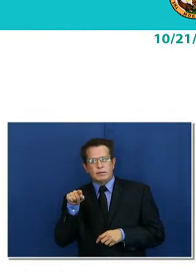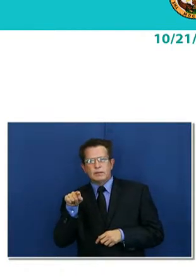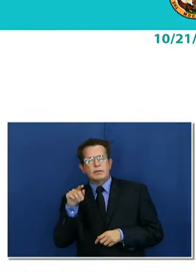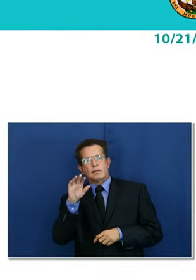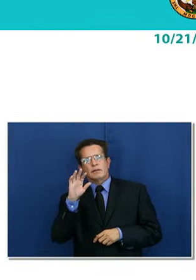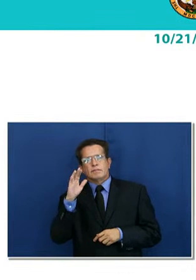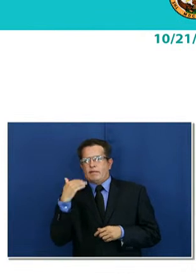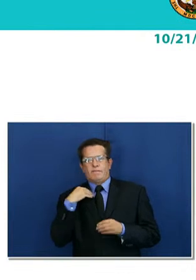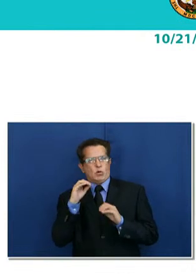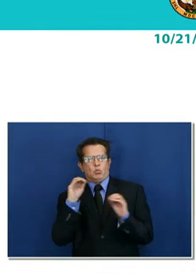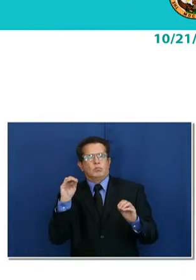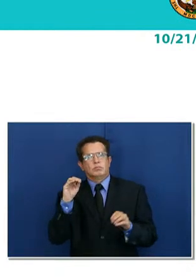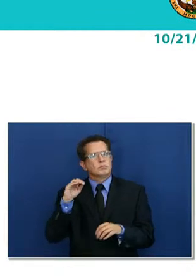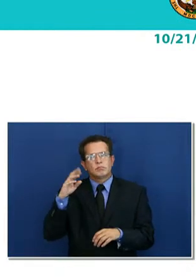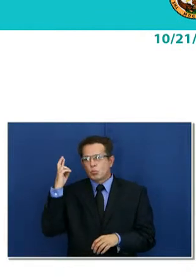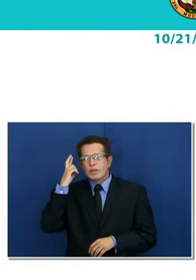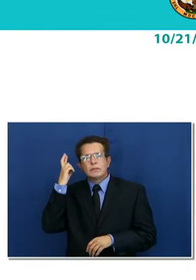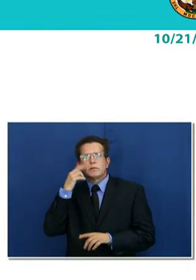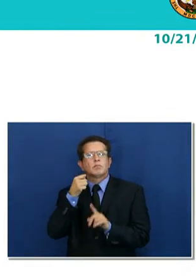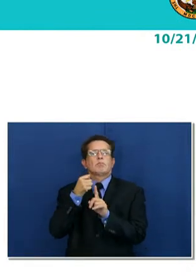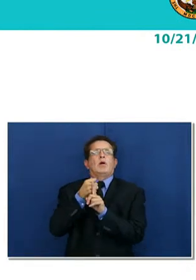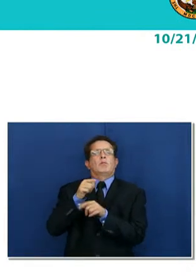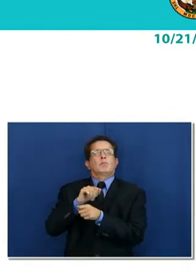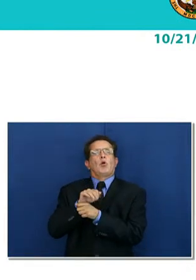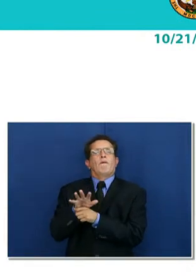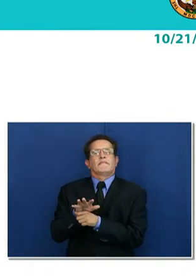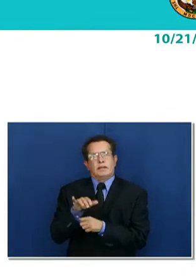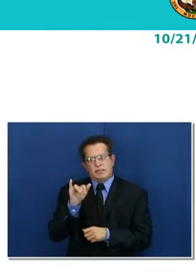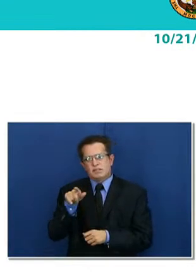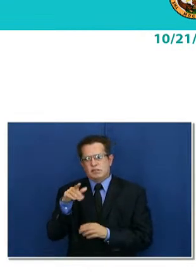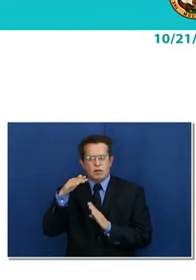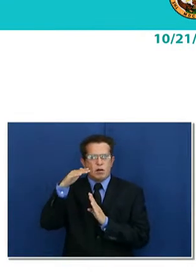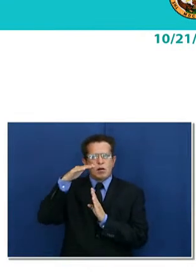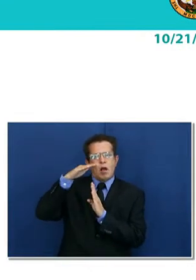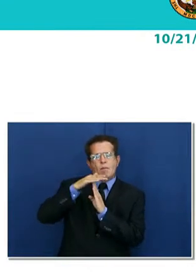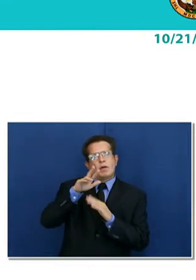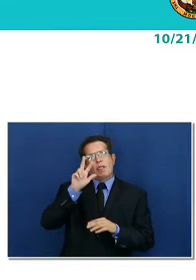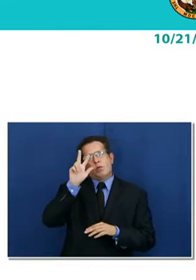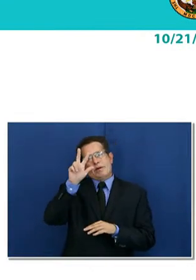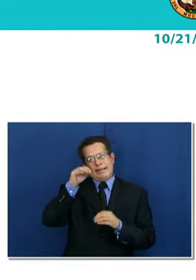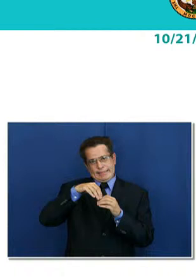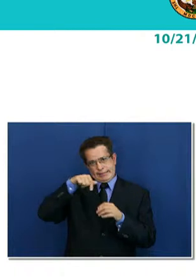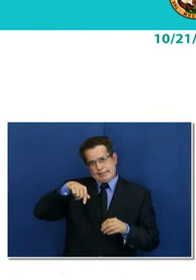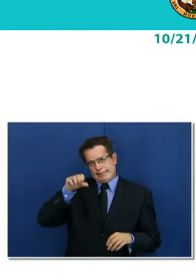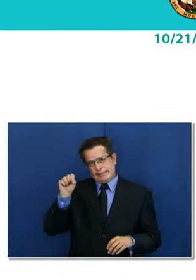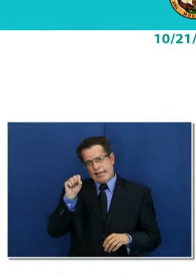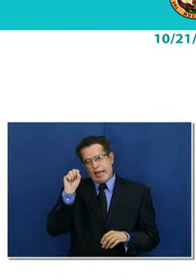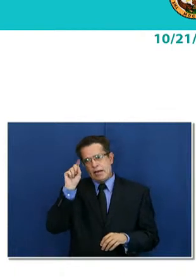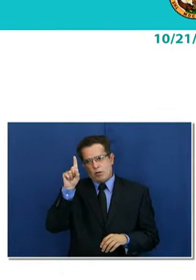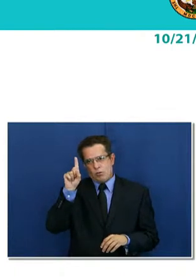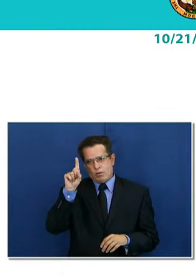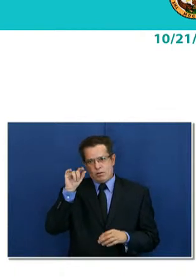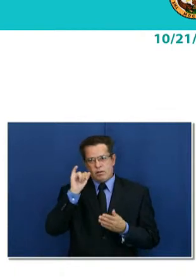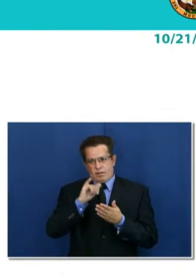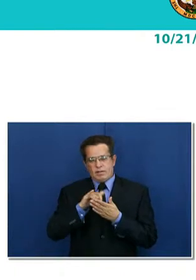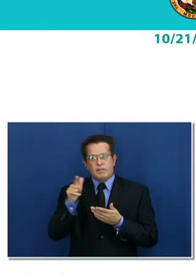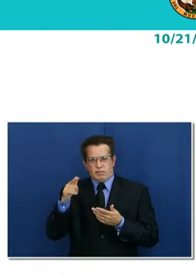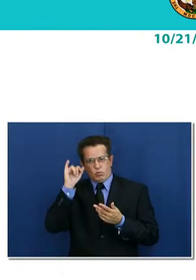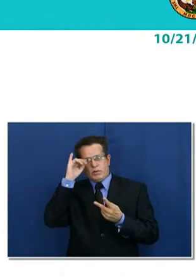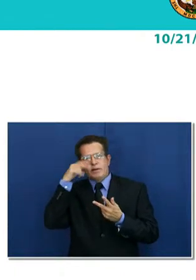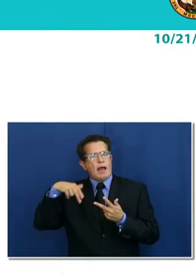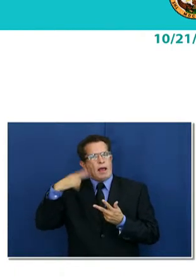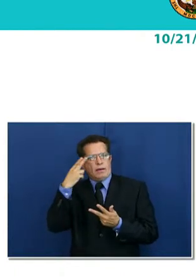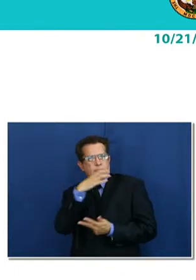any underlying medical conditions, and the top three for San Diego's residents who have unfortunately died include